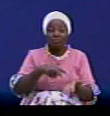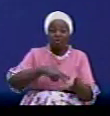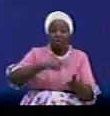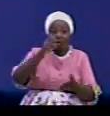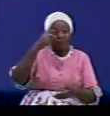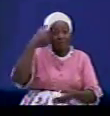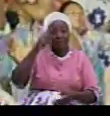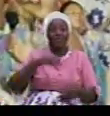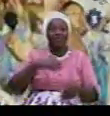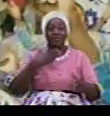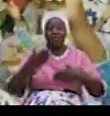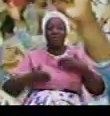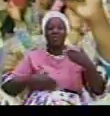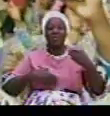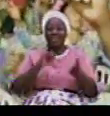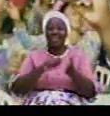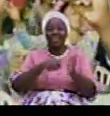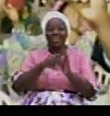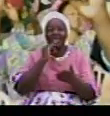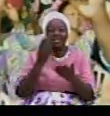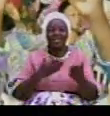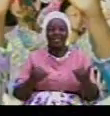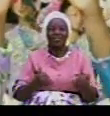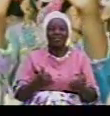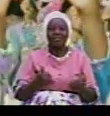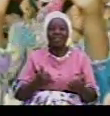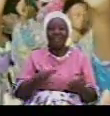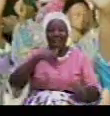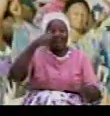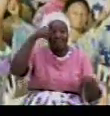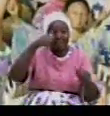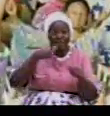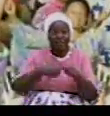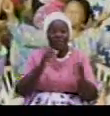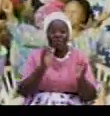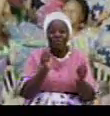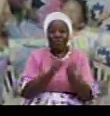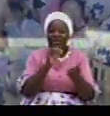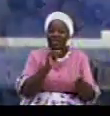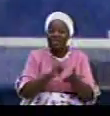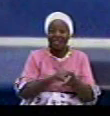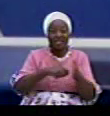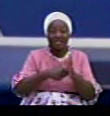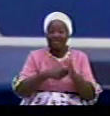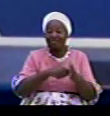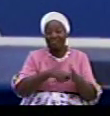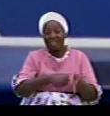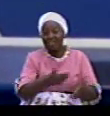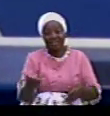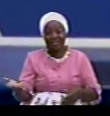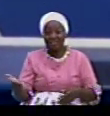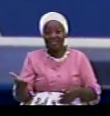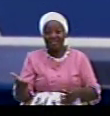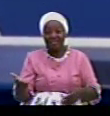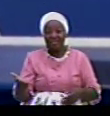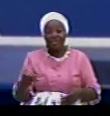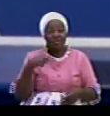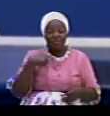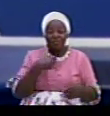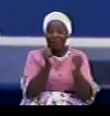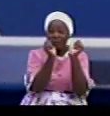now. And remember, with that key, whatsoever we bind on